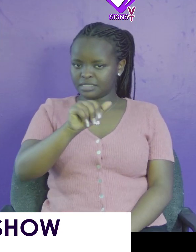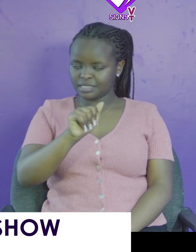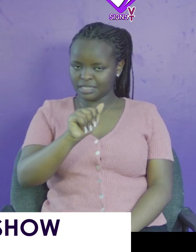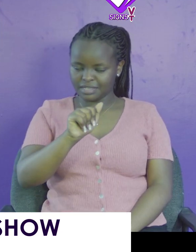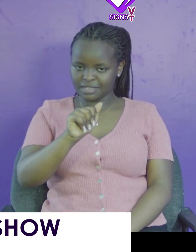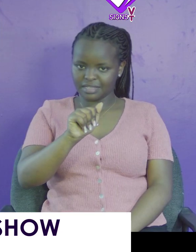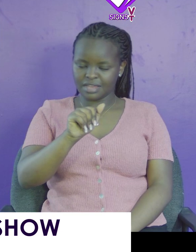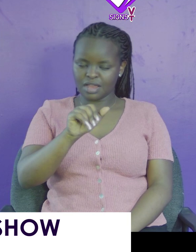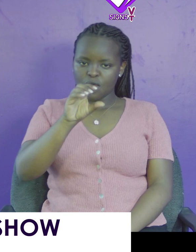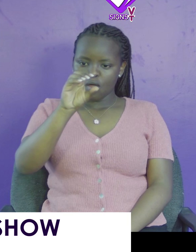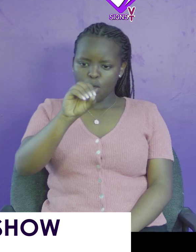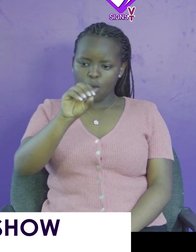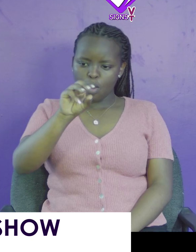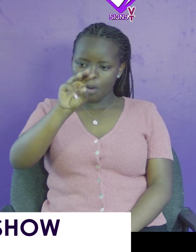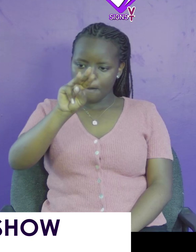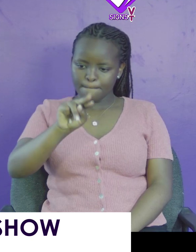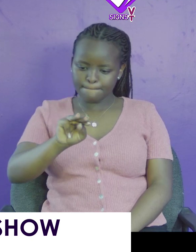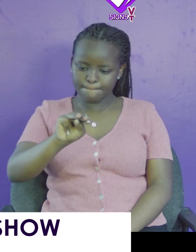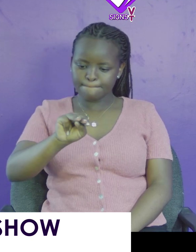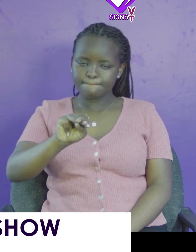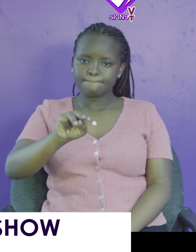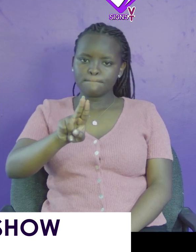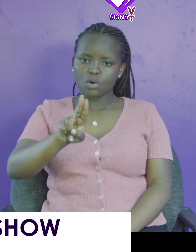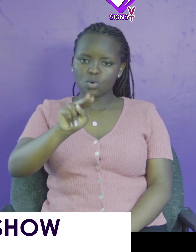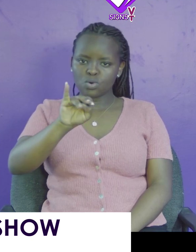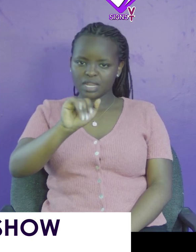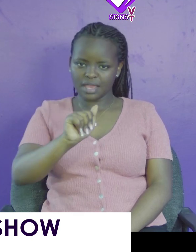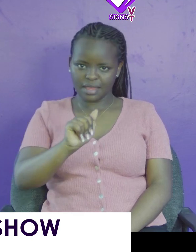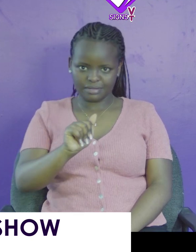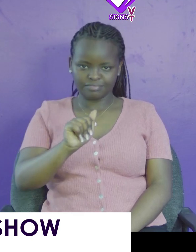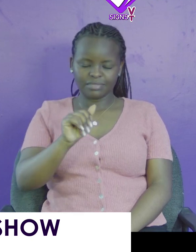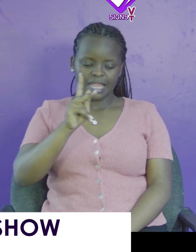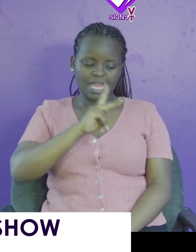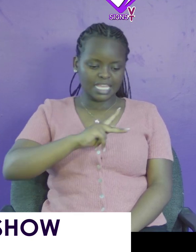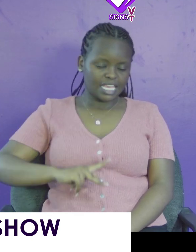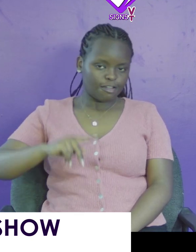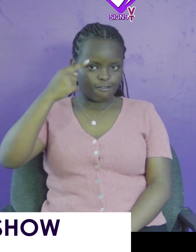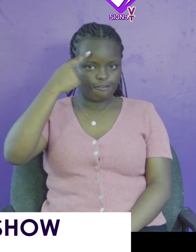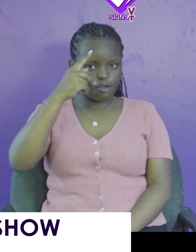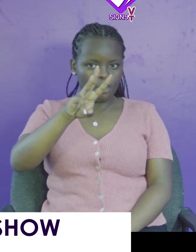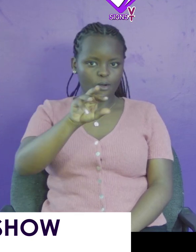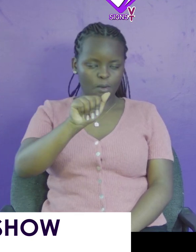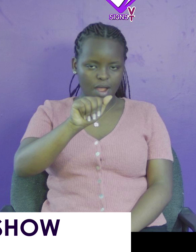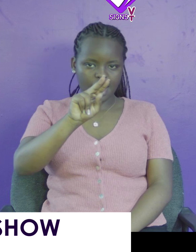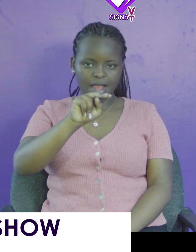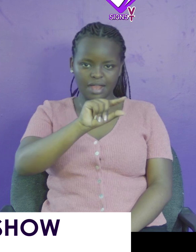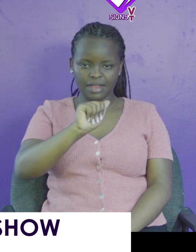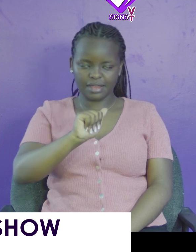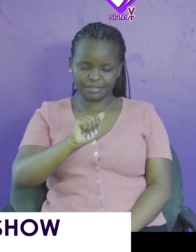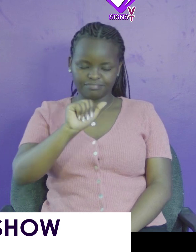Omumia. Omumia. From you always Mumias. remember the king of Oanga. Yes. And that one you will not forget. Omumia. Yes,